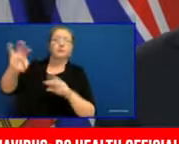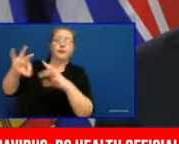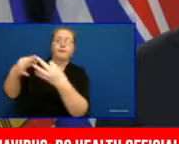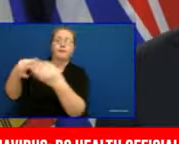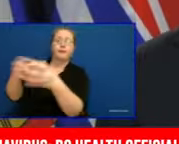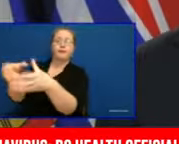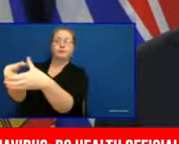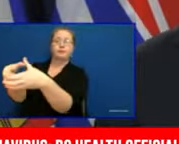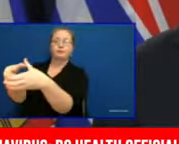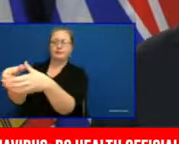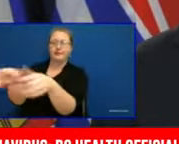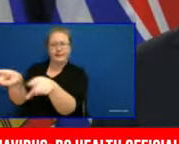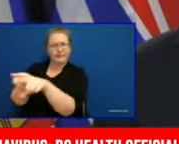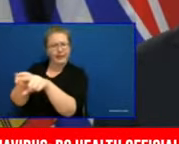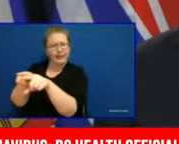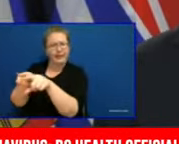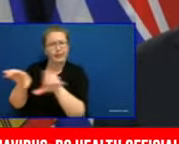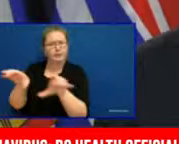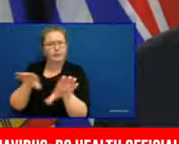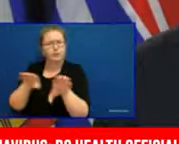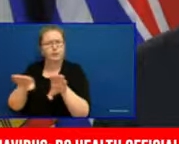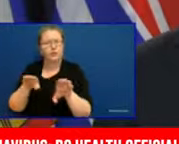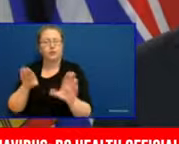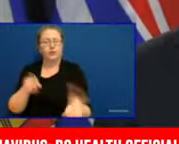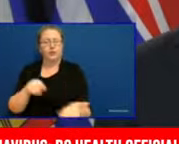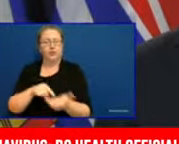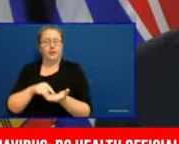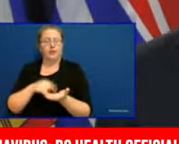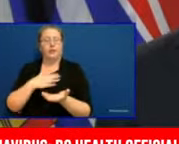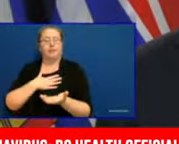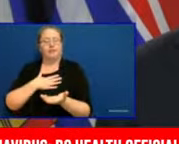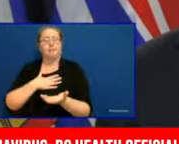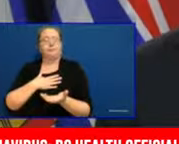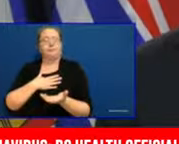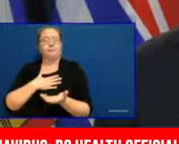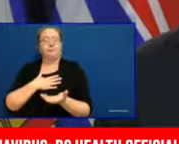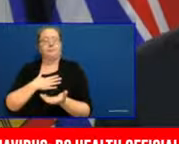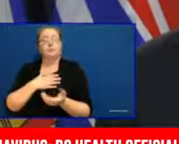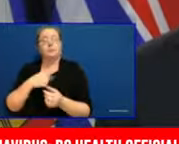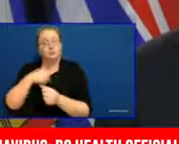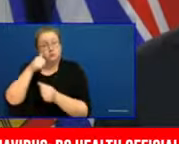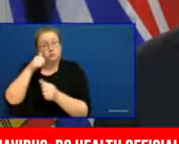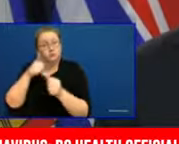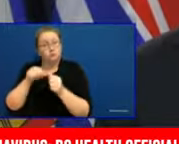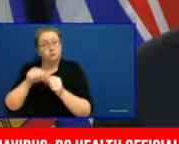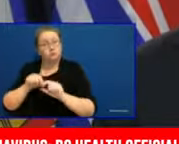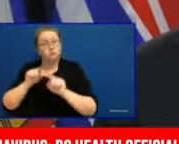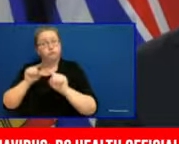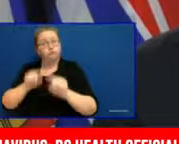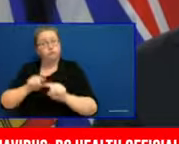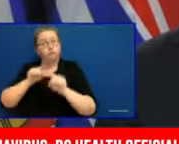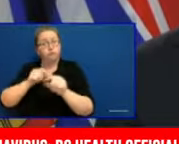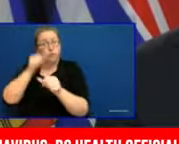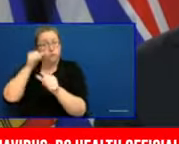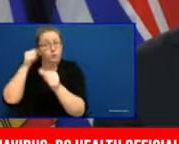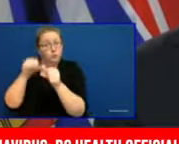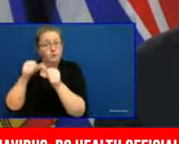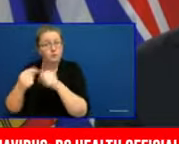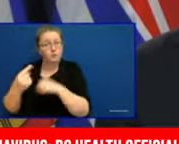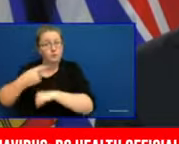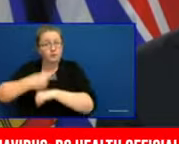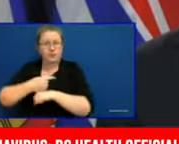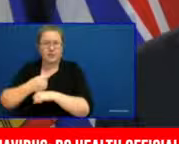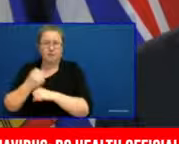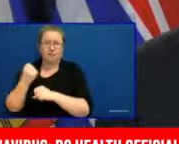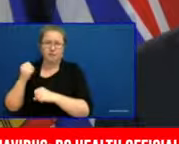that was doing the same thing. And I can tell you, I've been to Remembrance Day ceremonies at South Memorial Park since